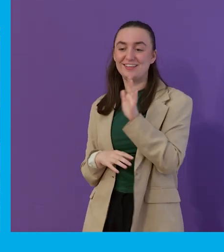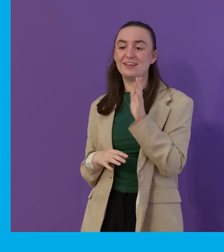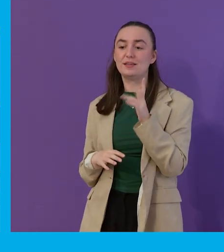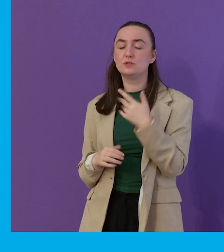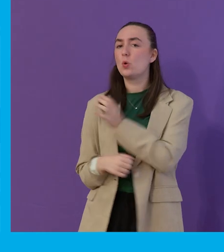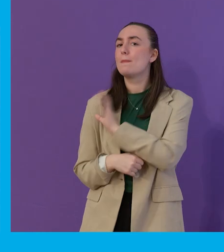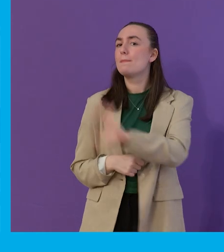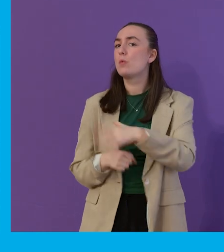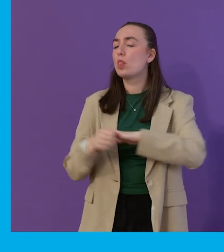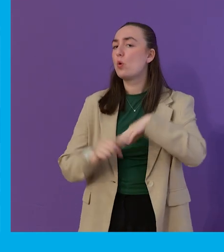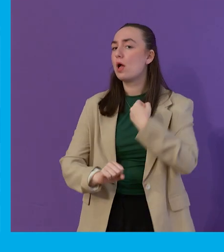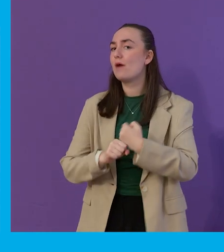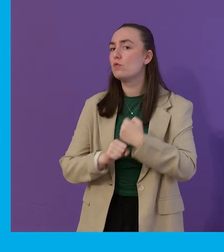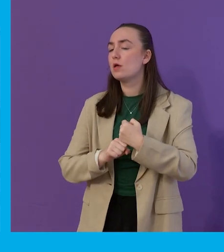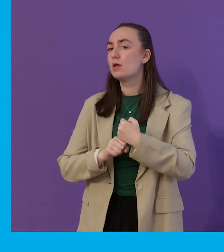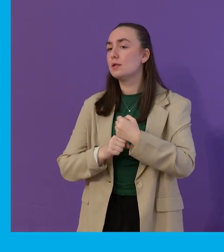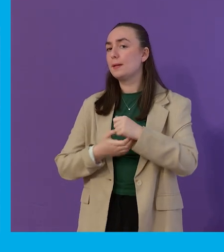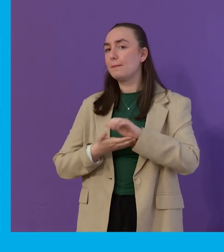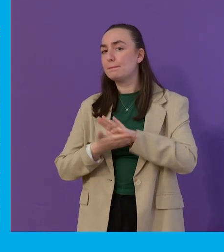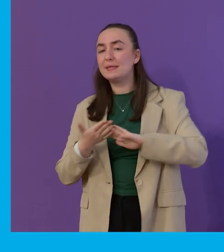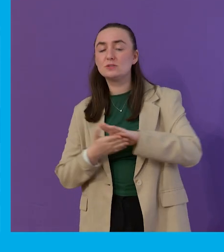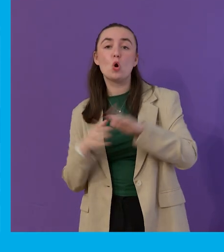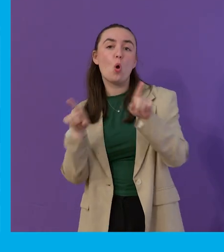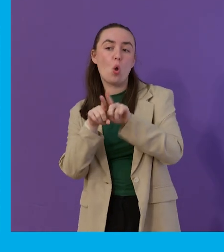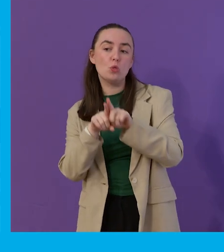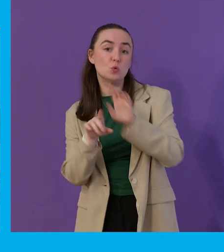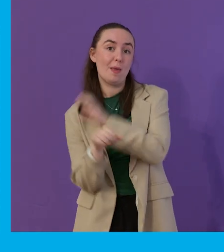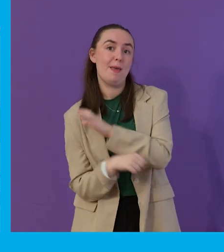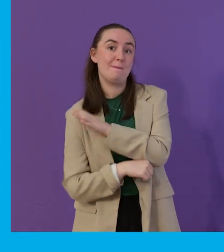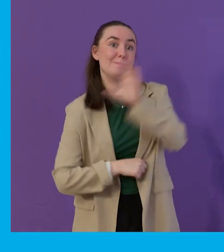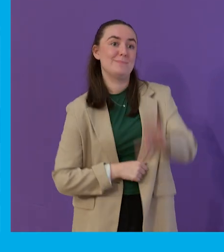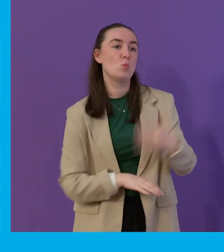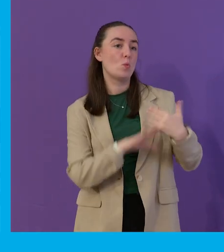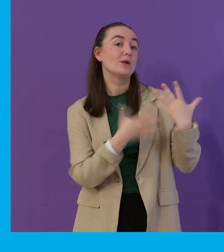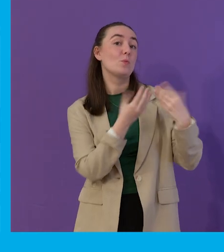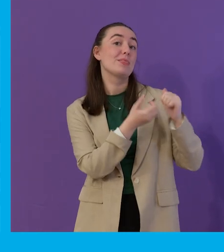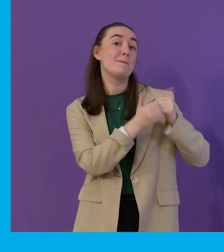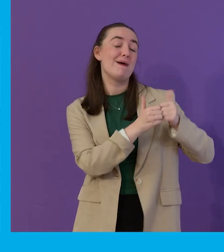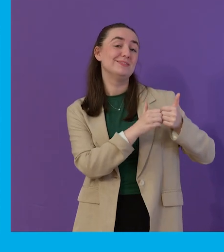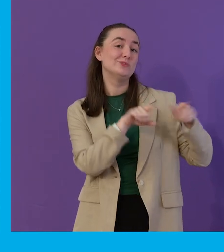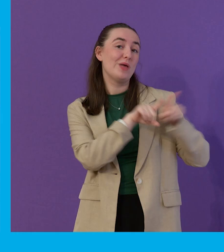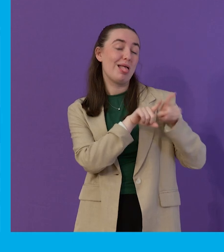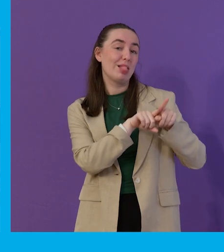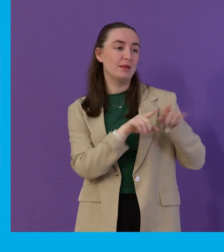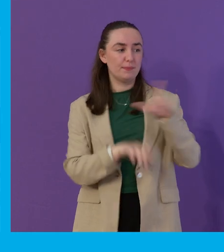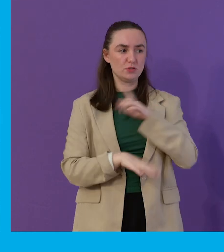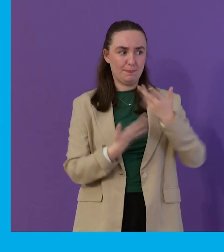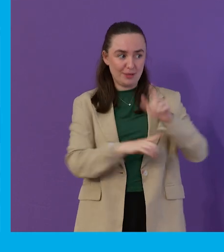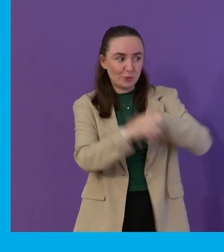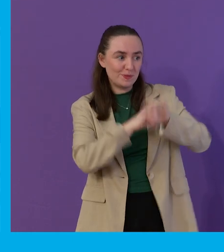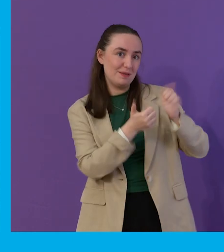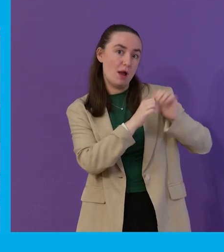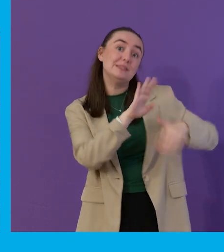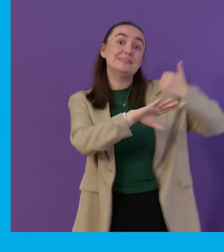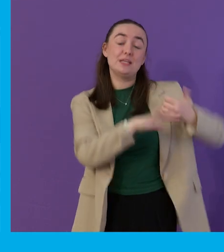local government, we'd also need to empower our community planning partners as well, because we have the community planning partnerships set up, and we